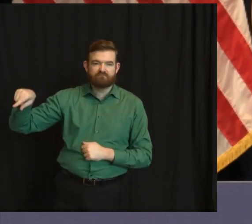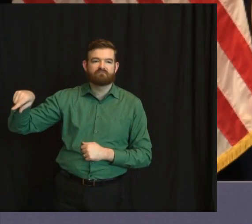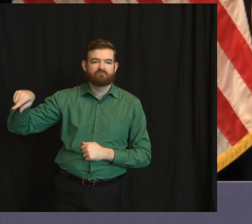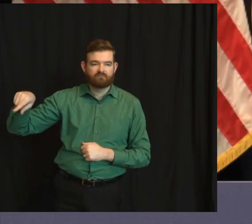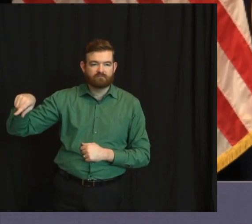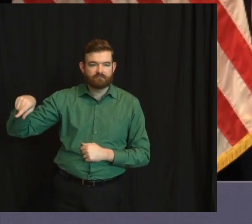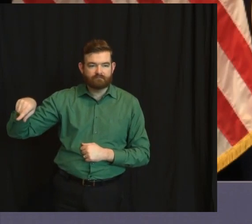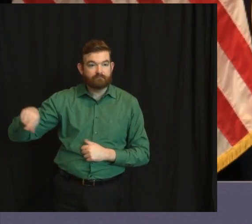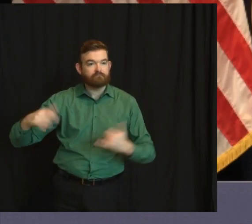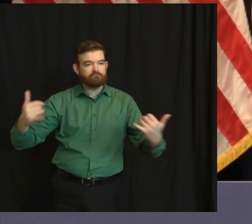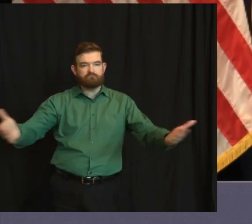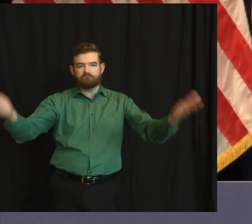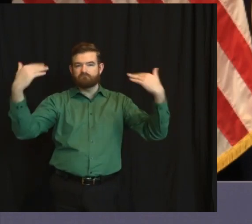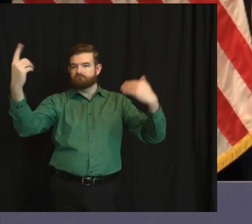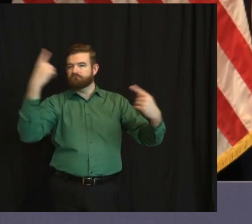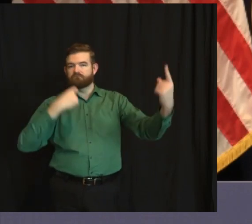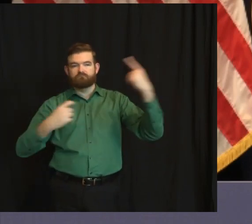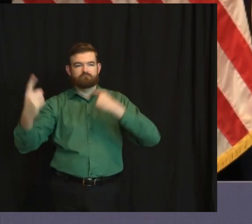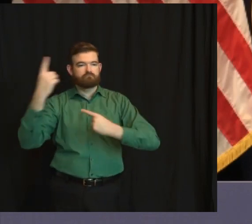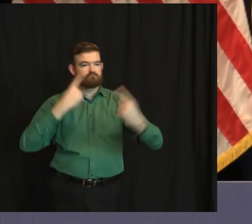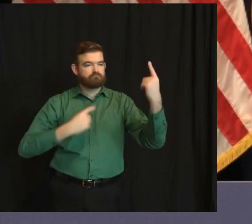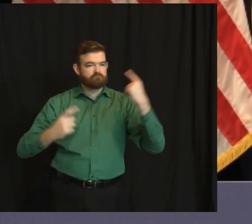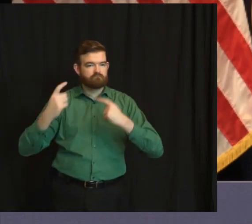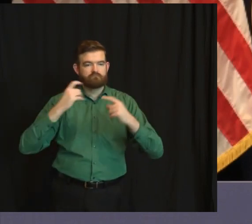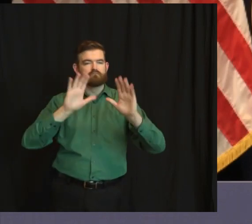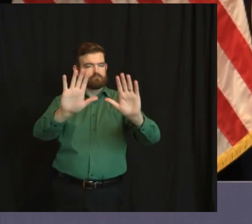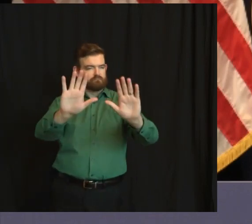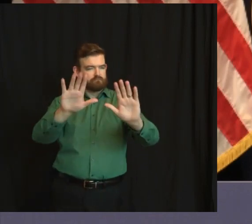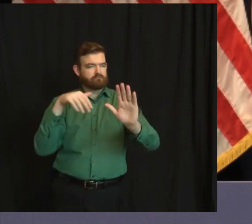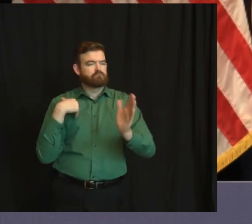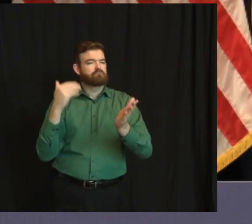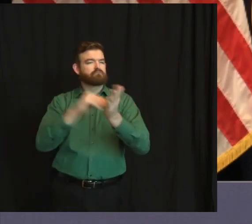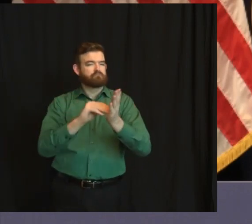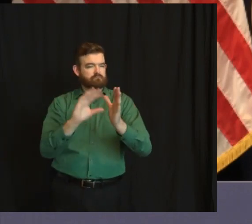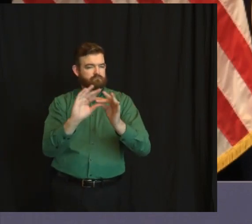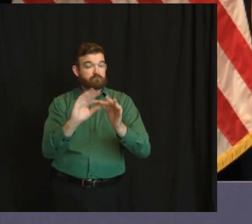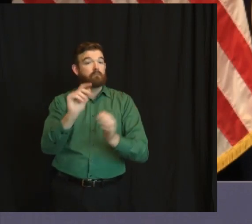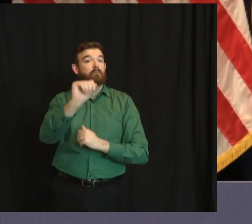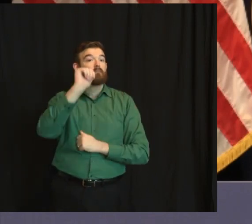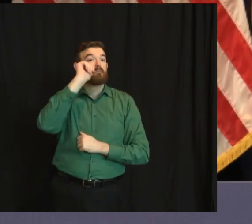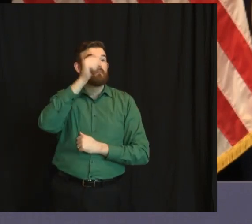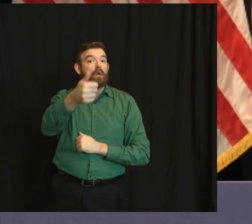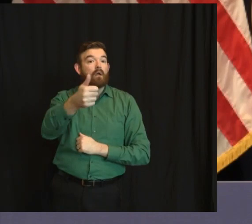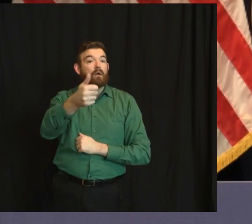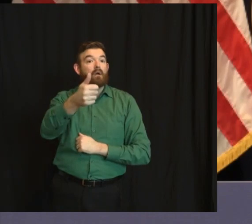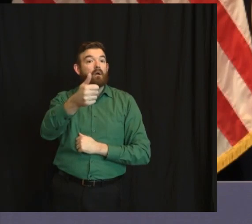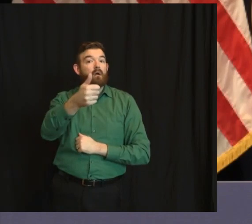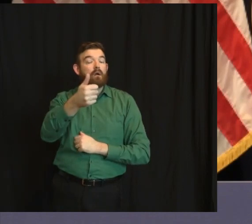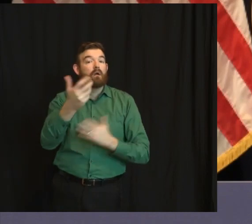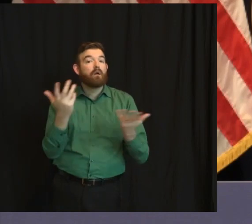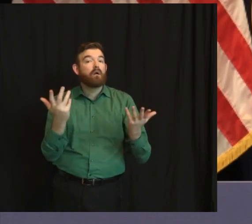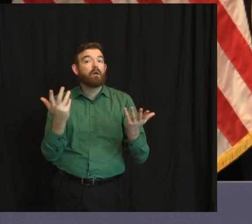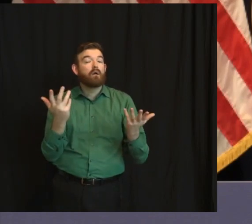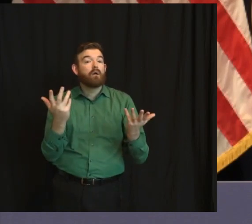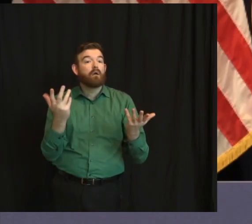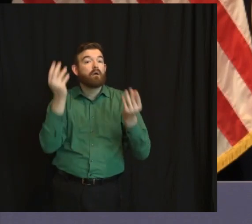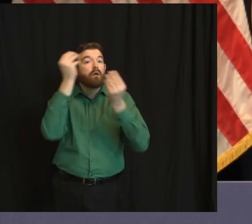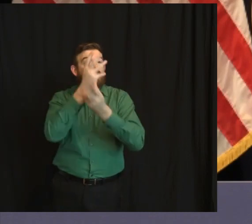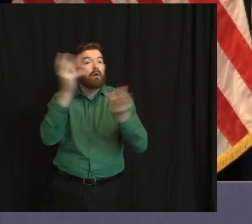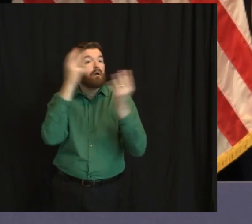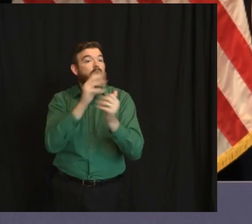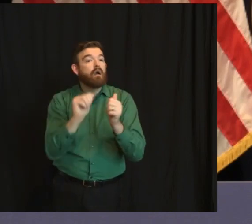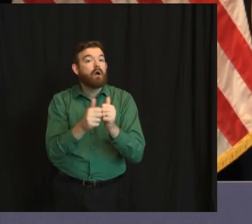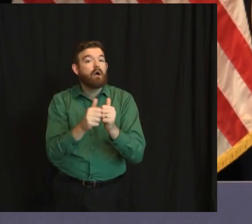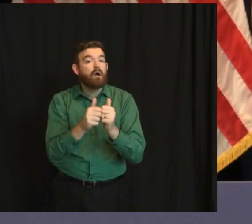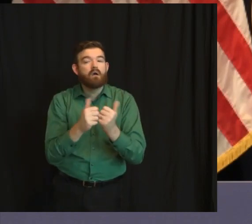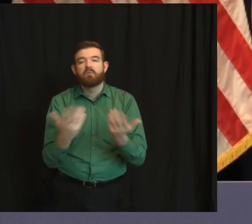One thing I just want to repeat, that tomorrow we will be with you electronically on paper, unless